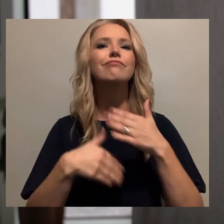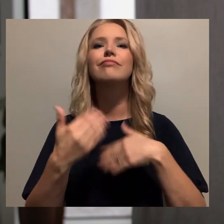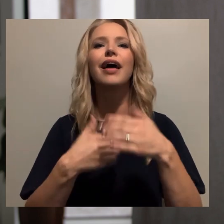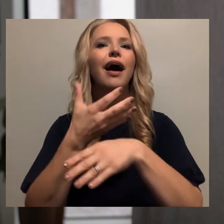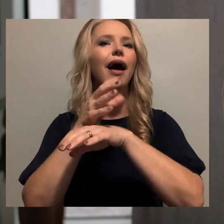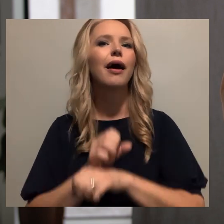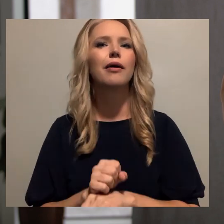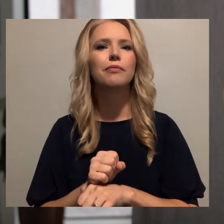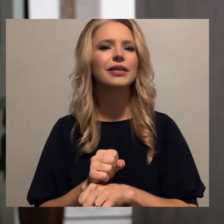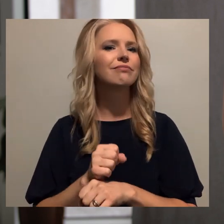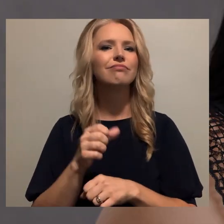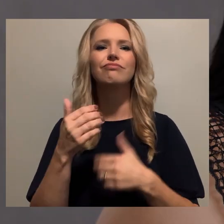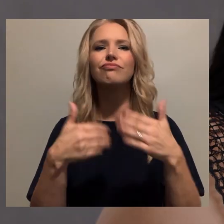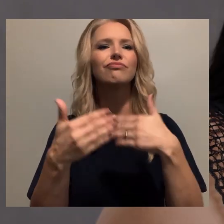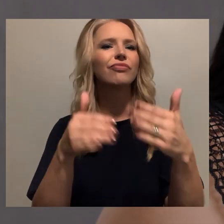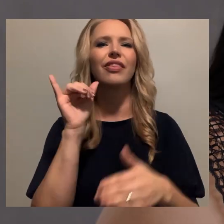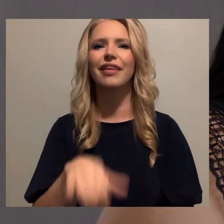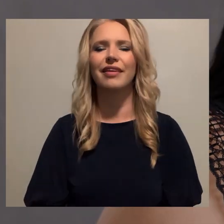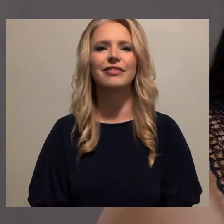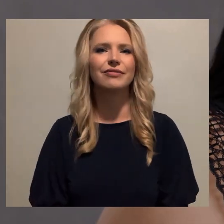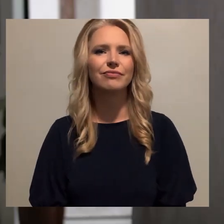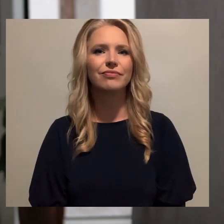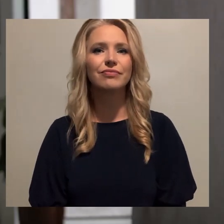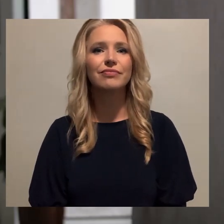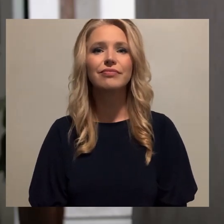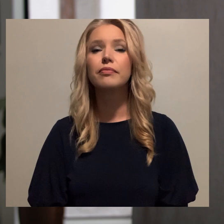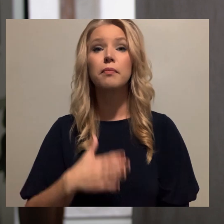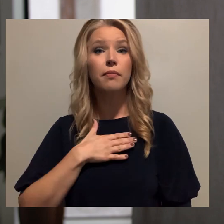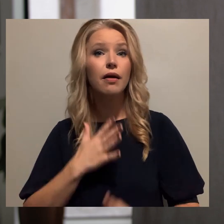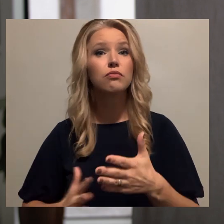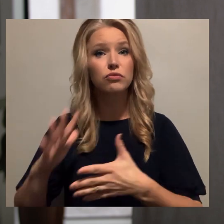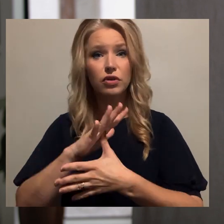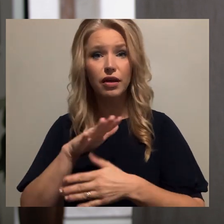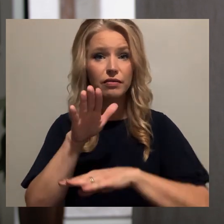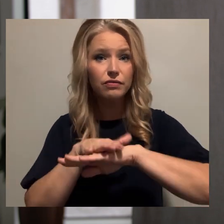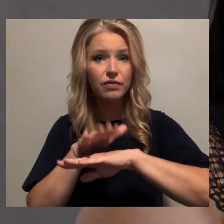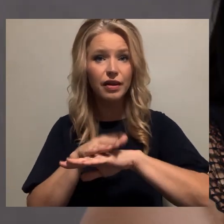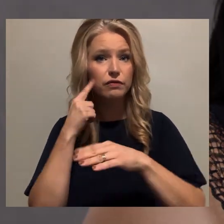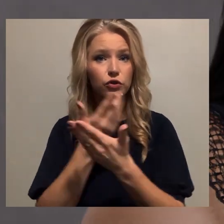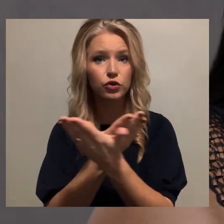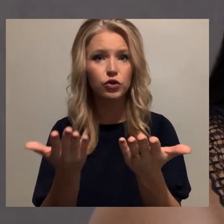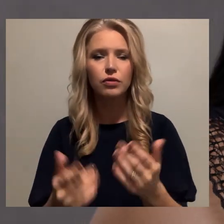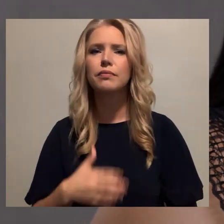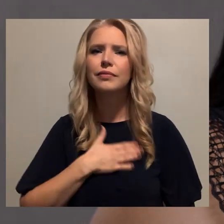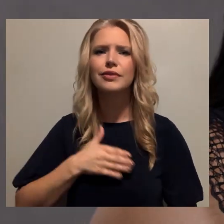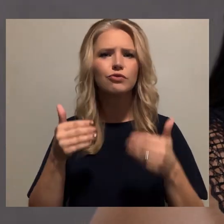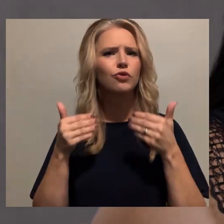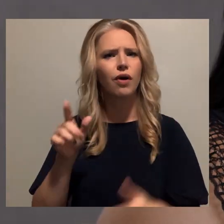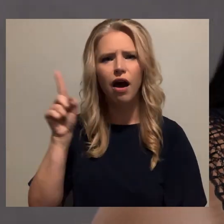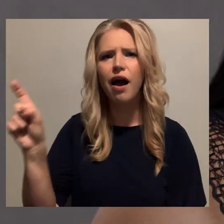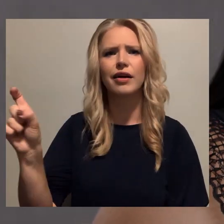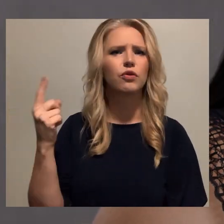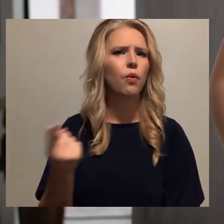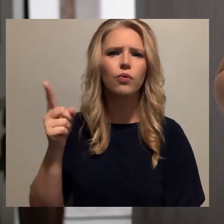our ways and stop learning. My biggest advice is to ask, always ask. If you get a no, you're not off from where you started, you're